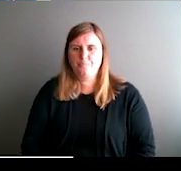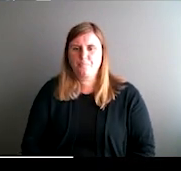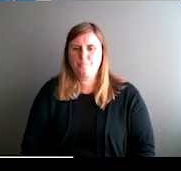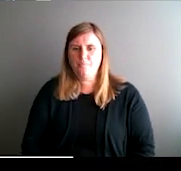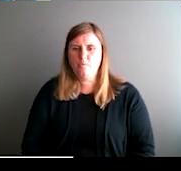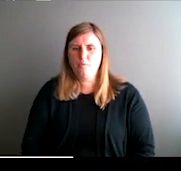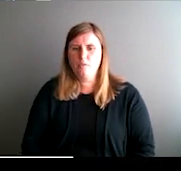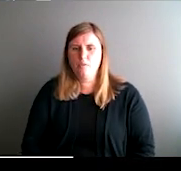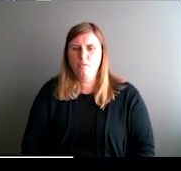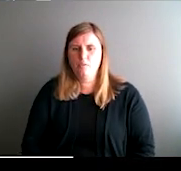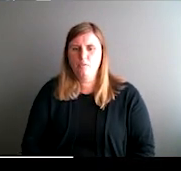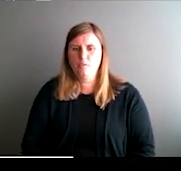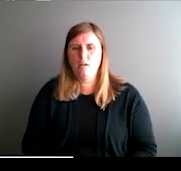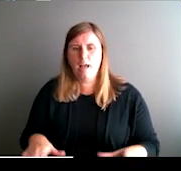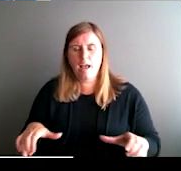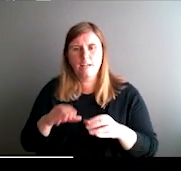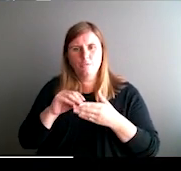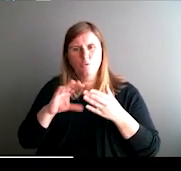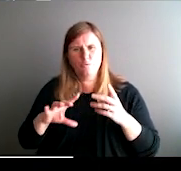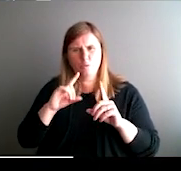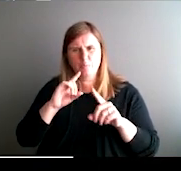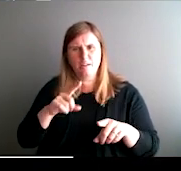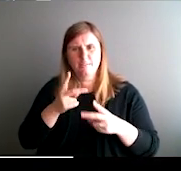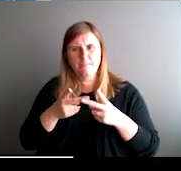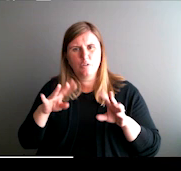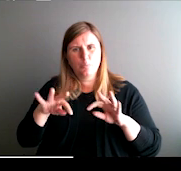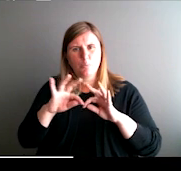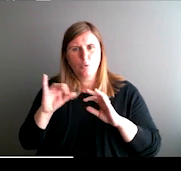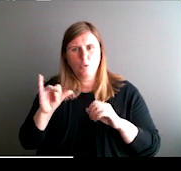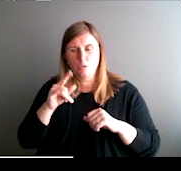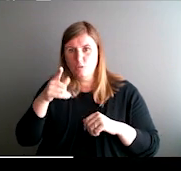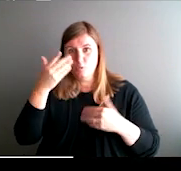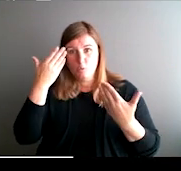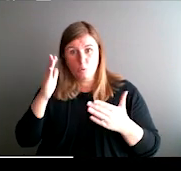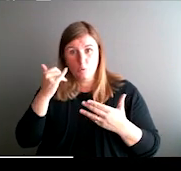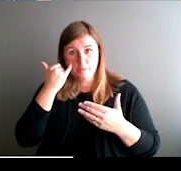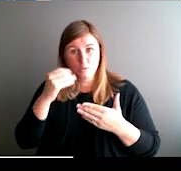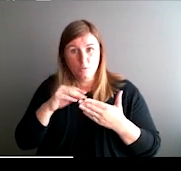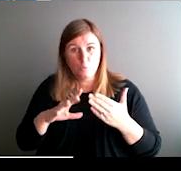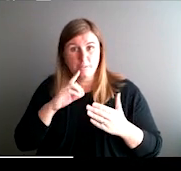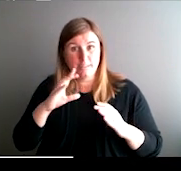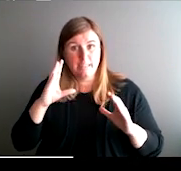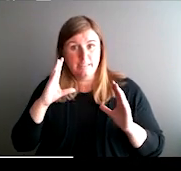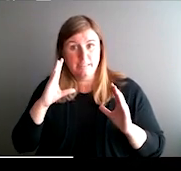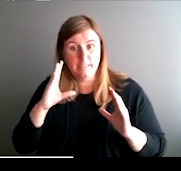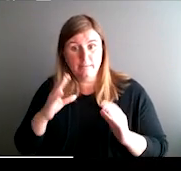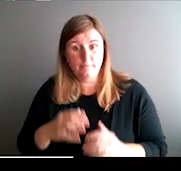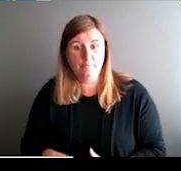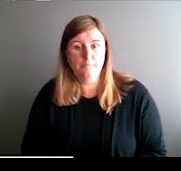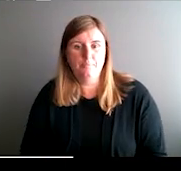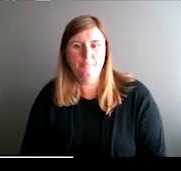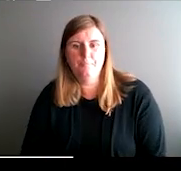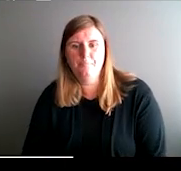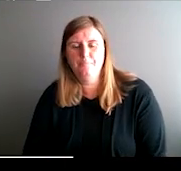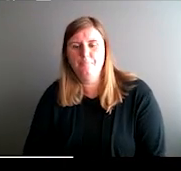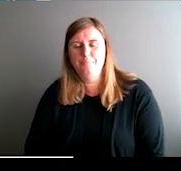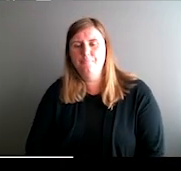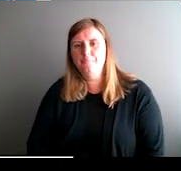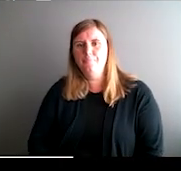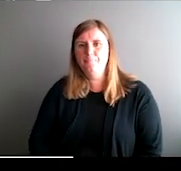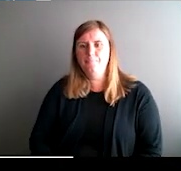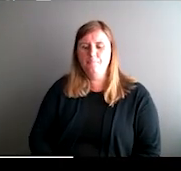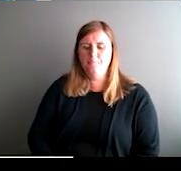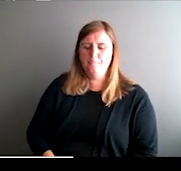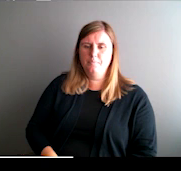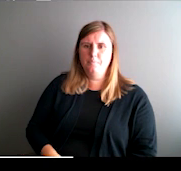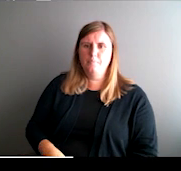Active student responding is also important because you don't know if a student is listening to you. One of the biggest